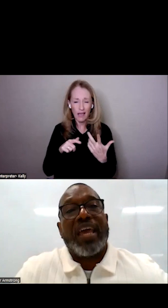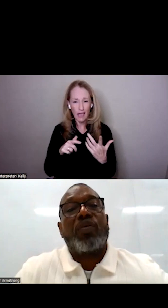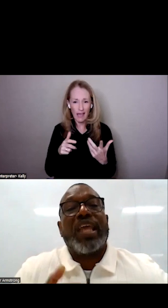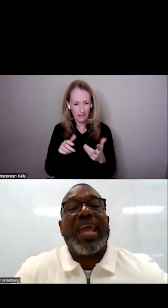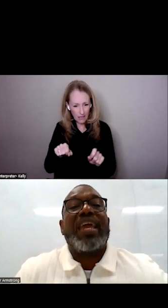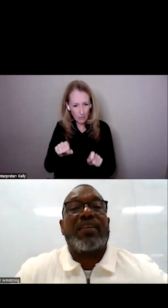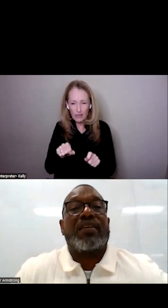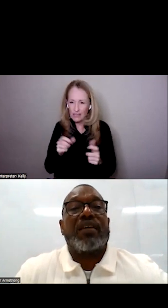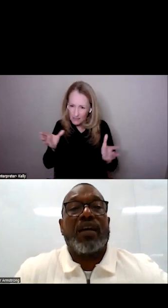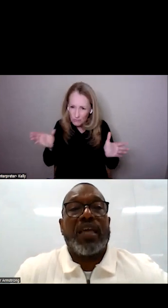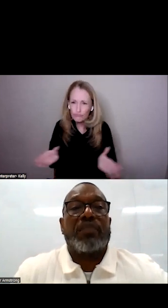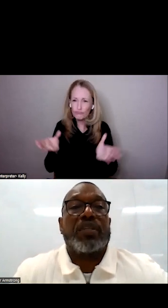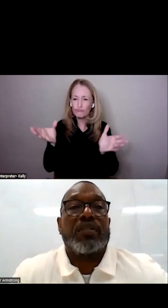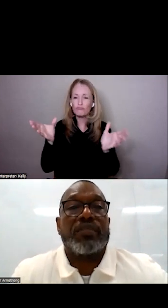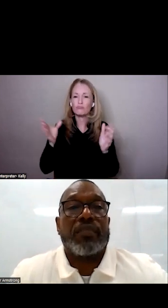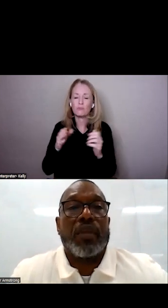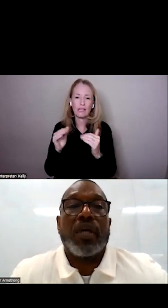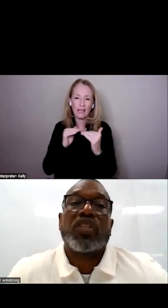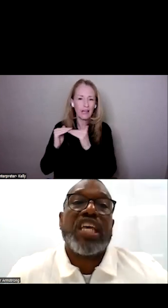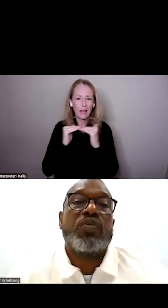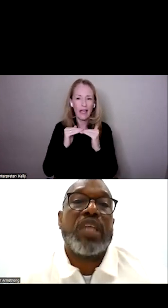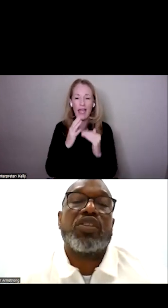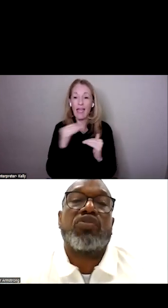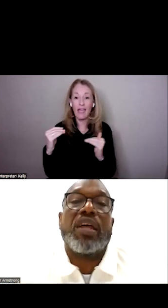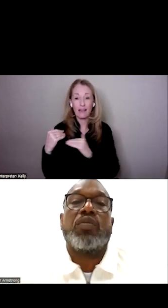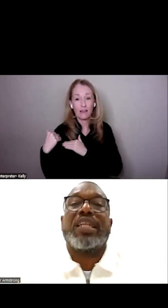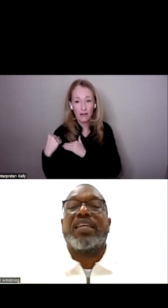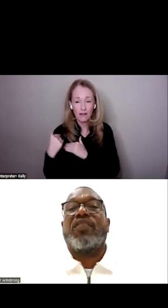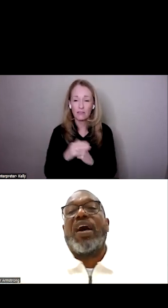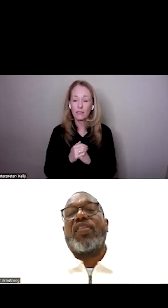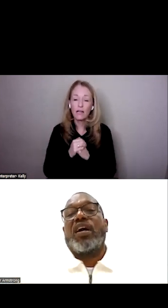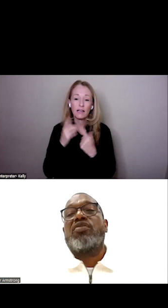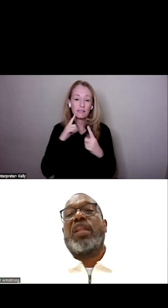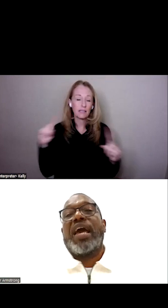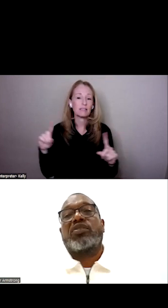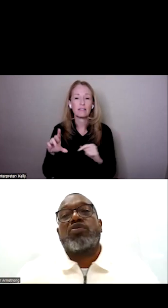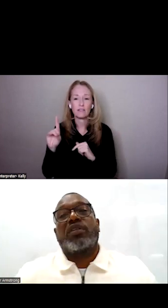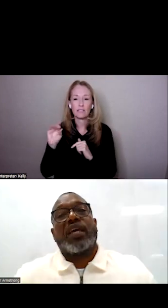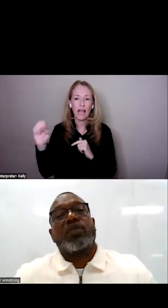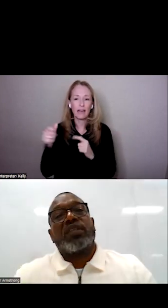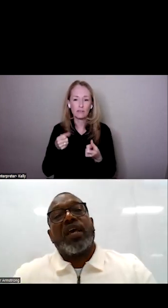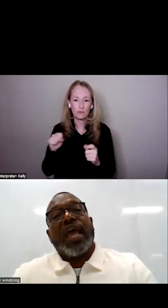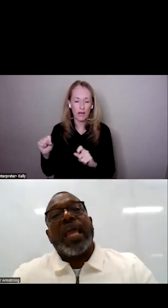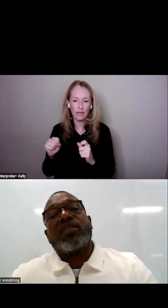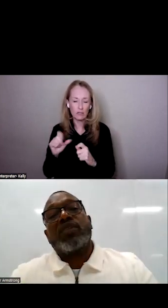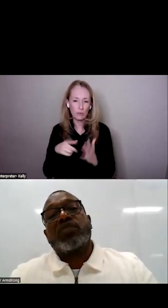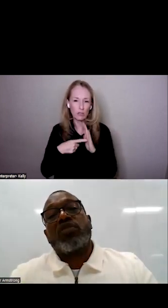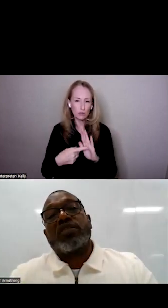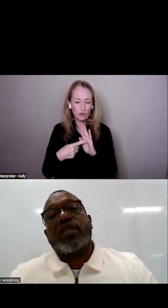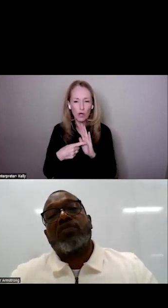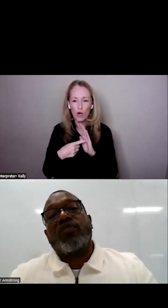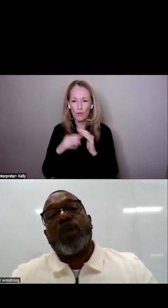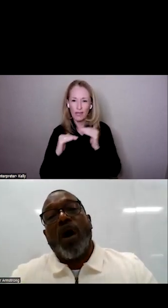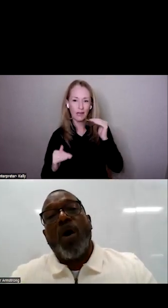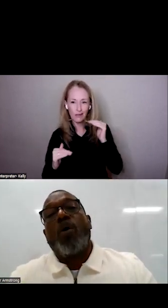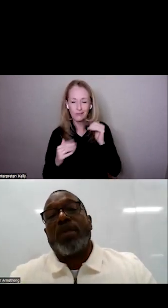toward equity and accountability. A successful data strategy will identify the underlying social inequities and the resources